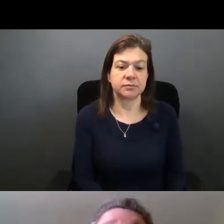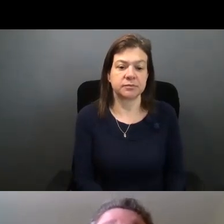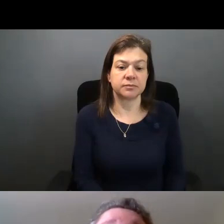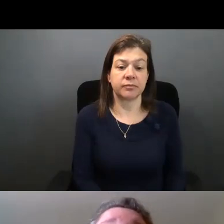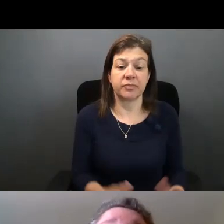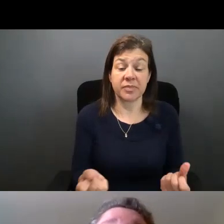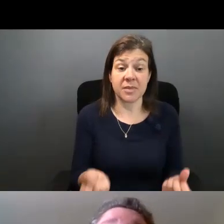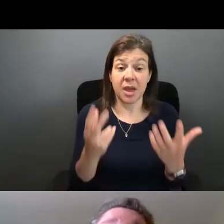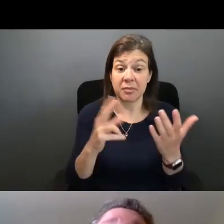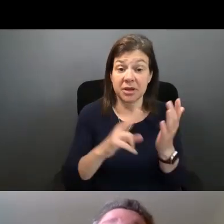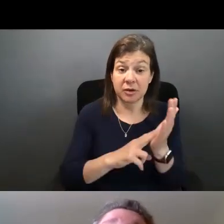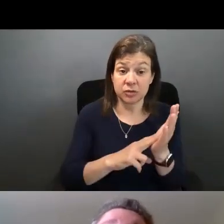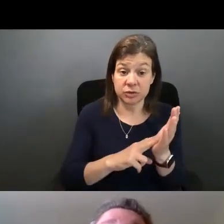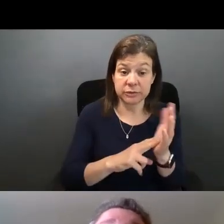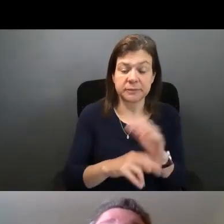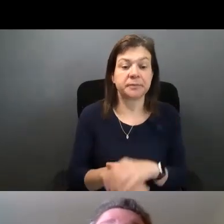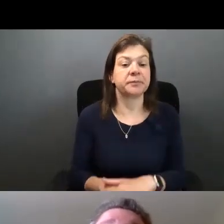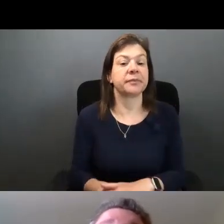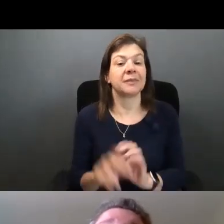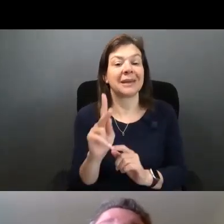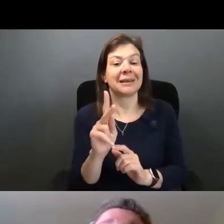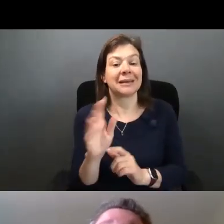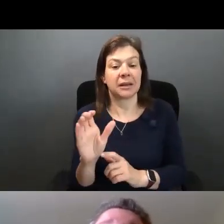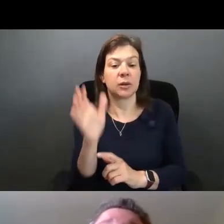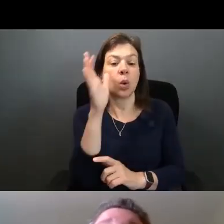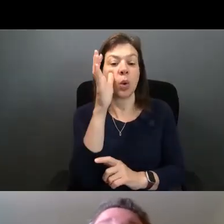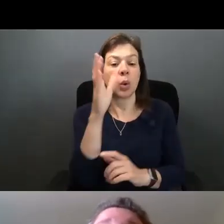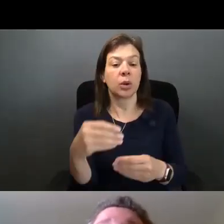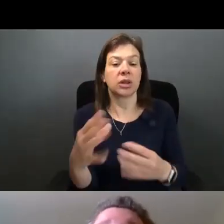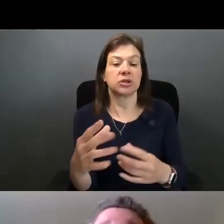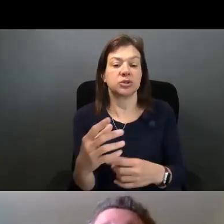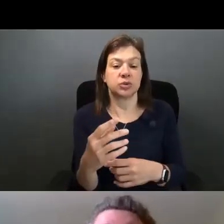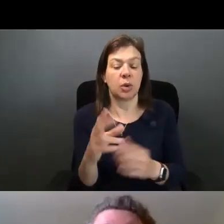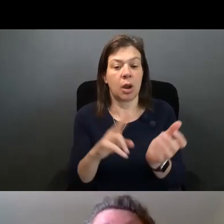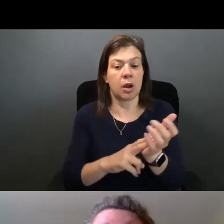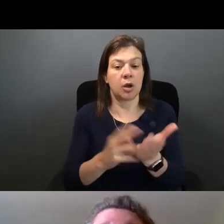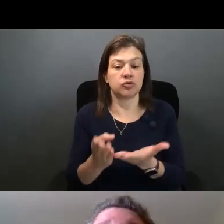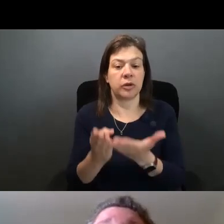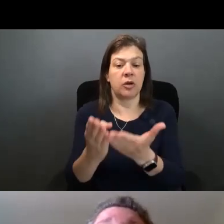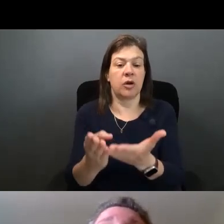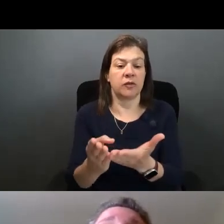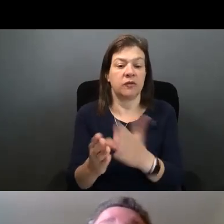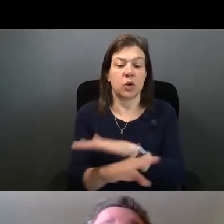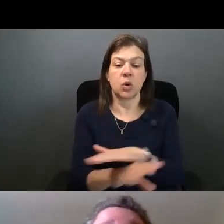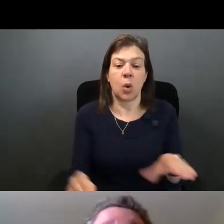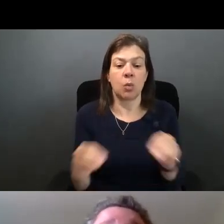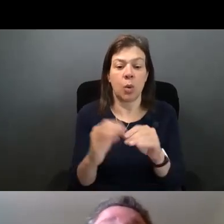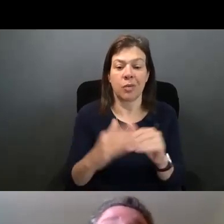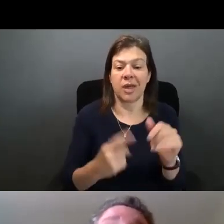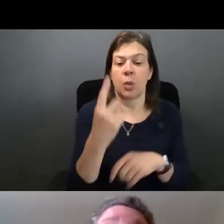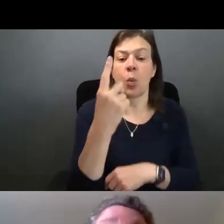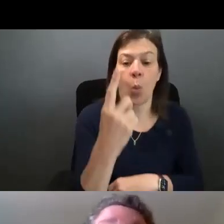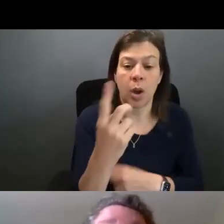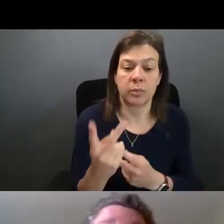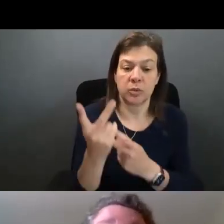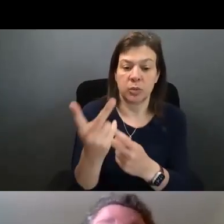How many contracts? The Kennedy Center will issue a contract offer for no more